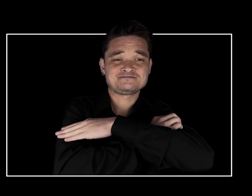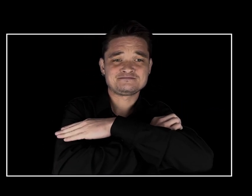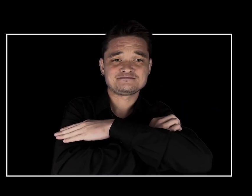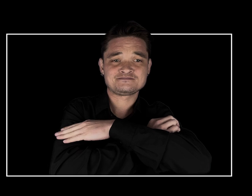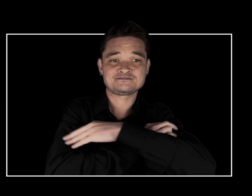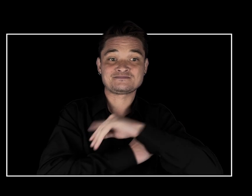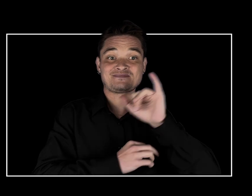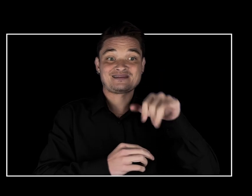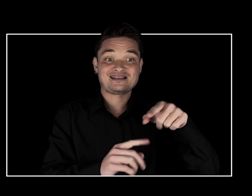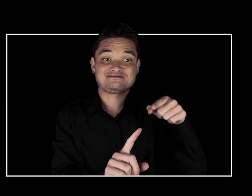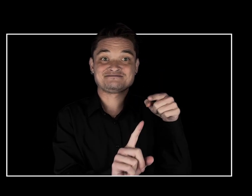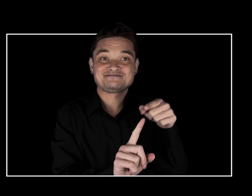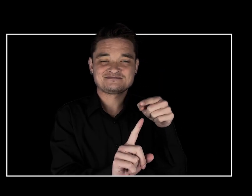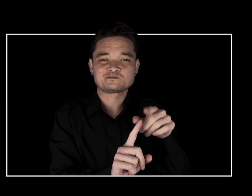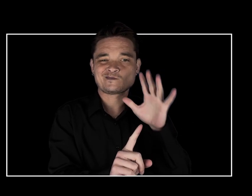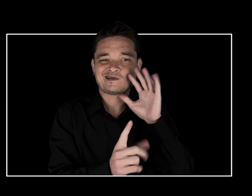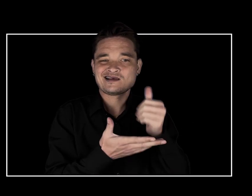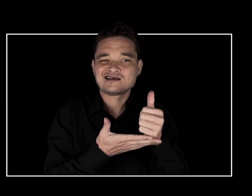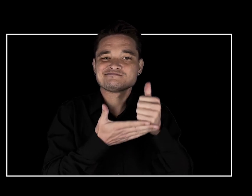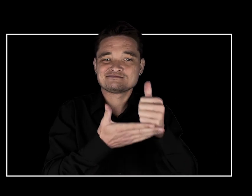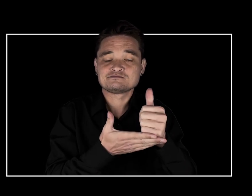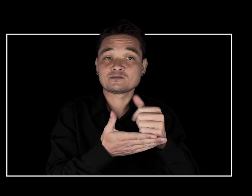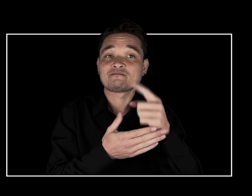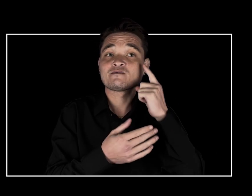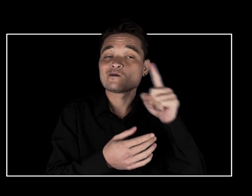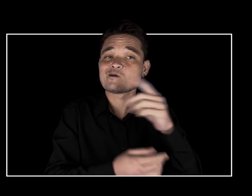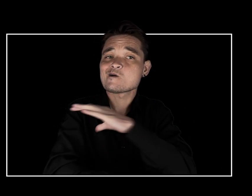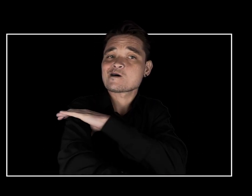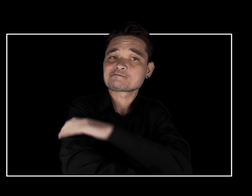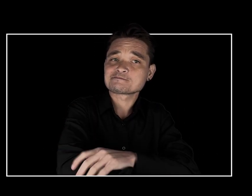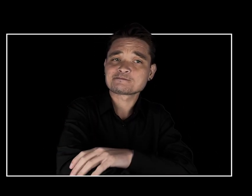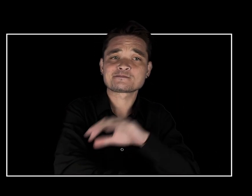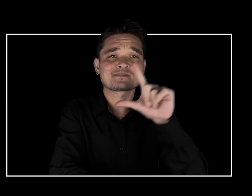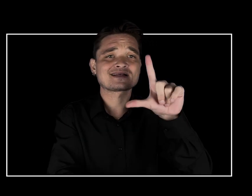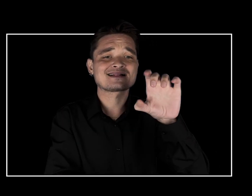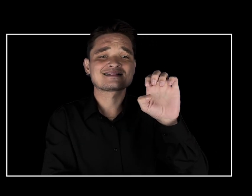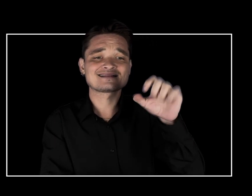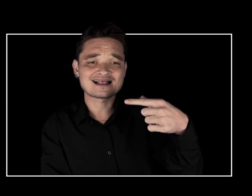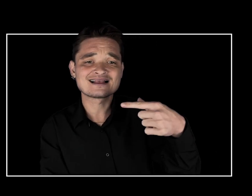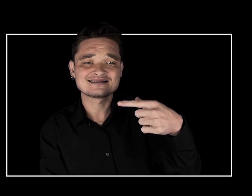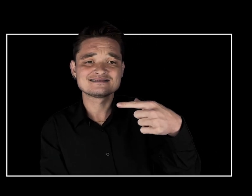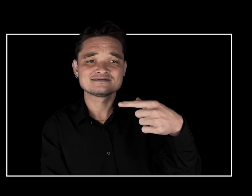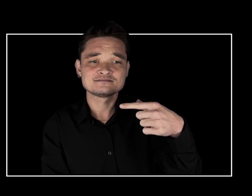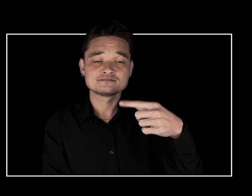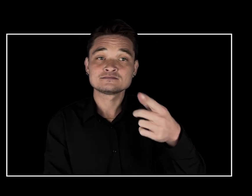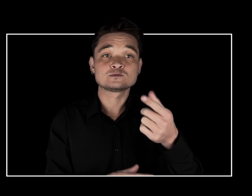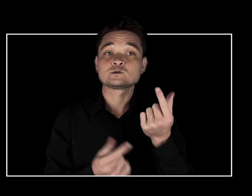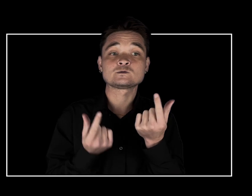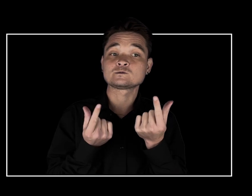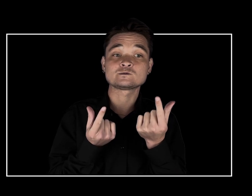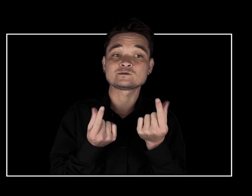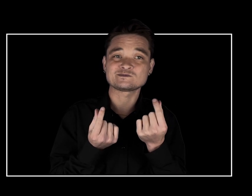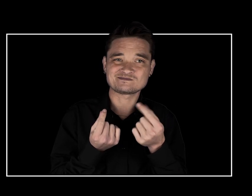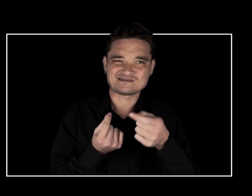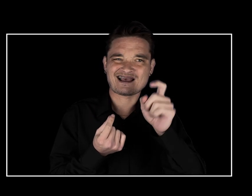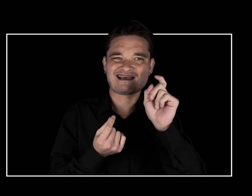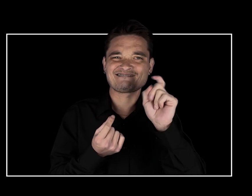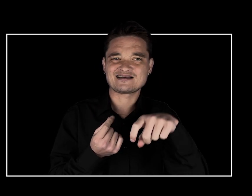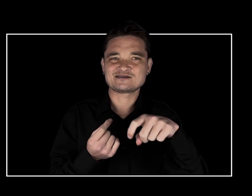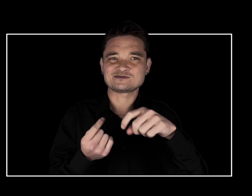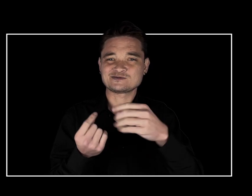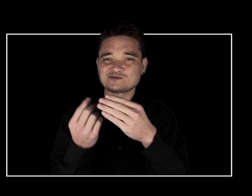to an extremity, such as an arm or leg. Open up the Velcro band and place the